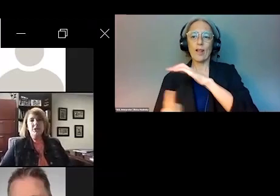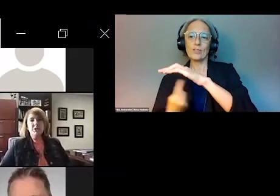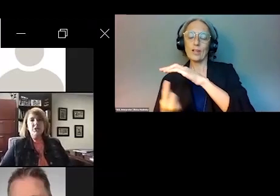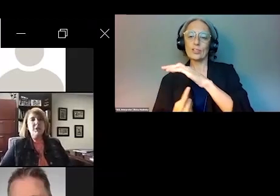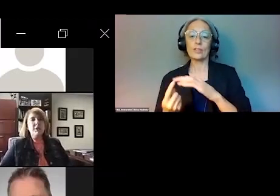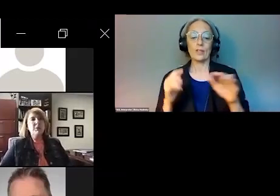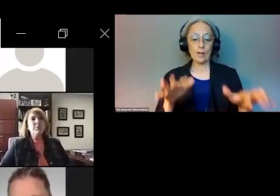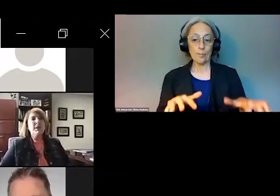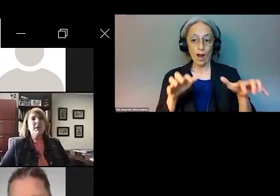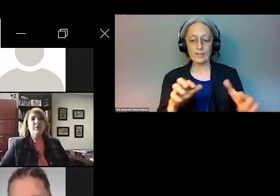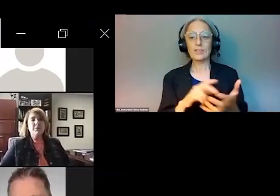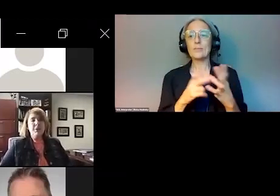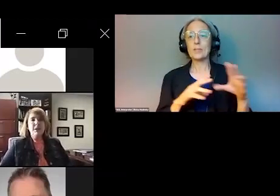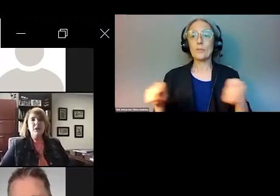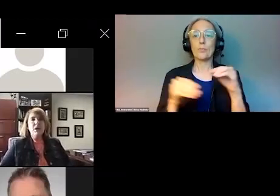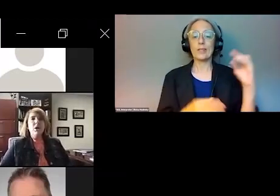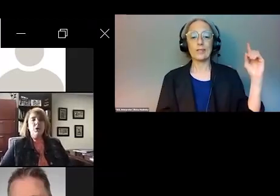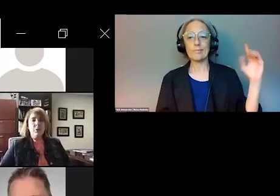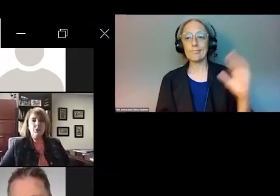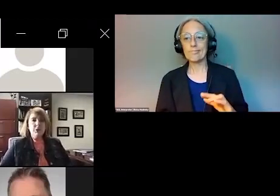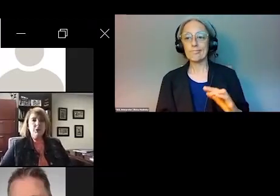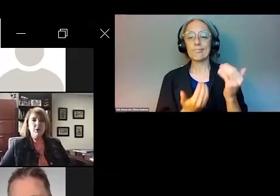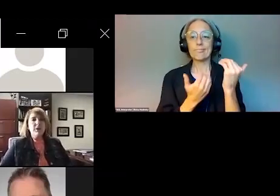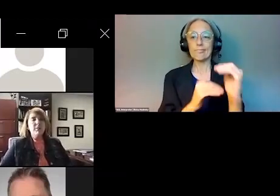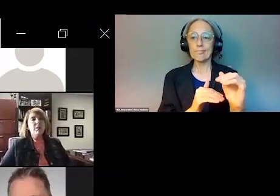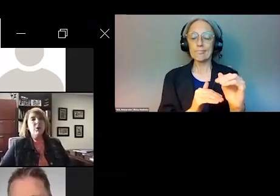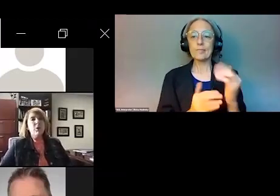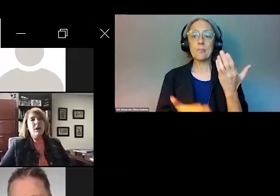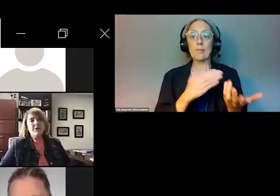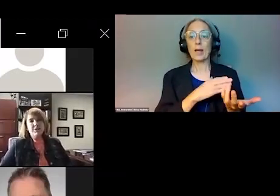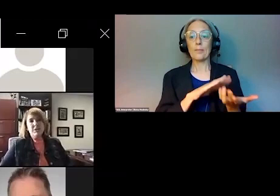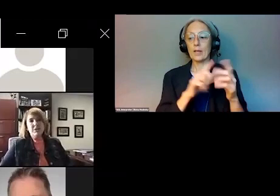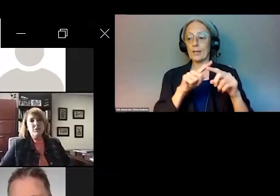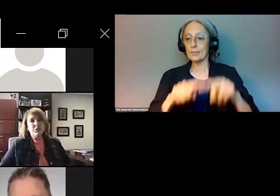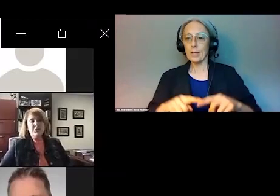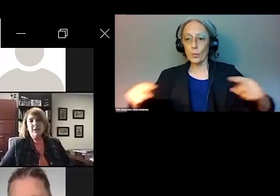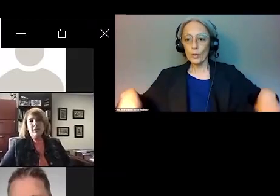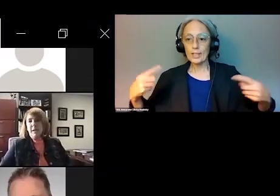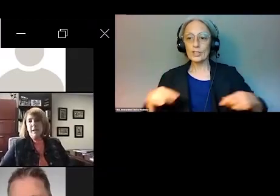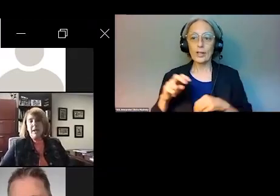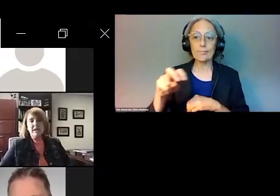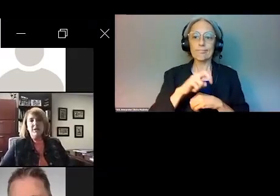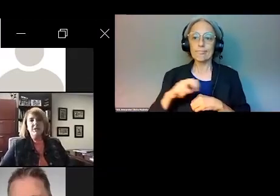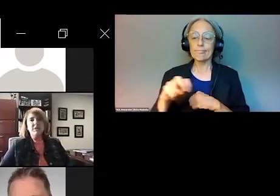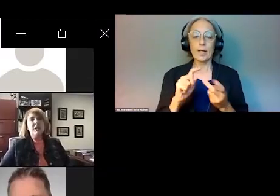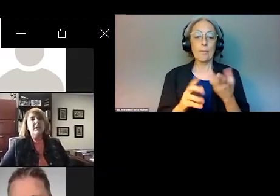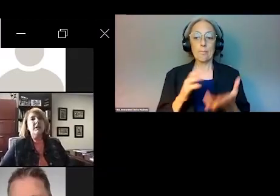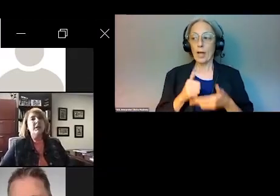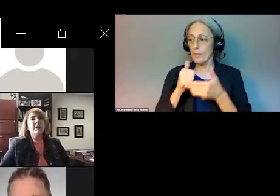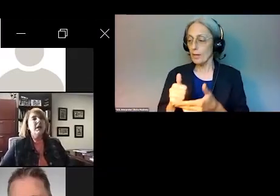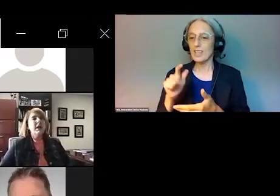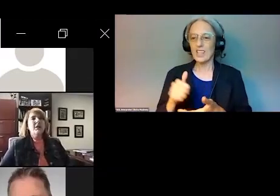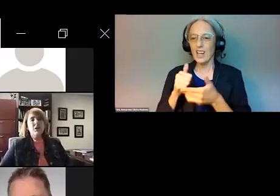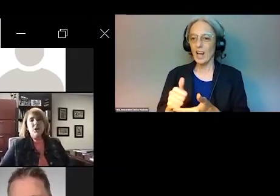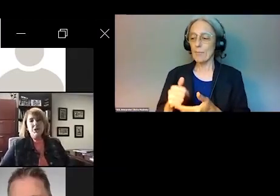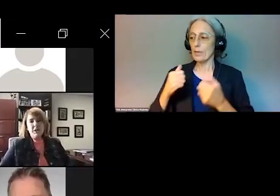and functional limitations. So people may become dependent on a wheelchair, or they may require assistance for dressing and bathing activities of